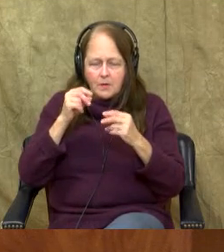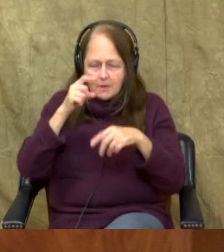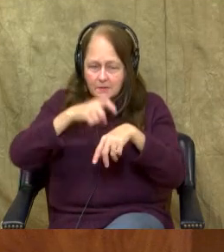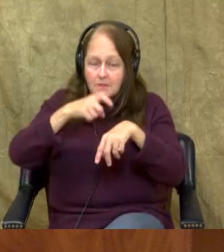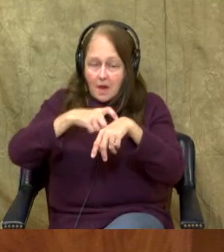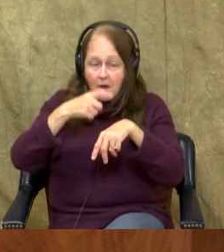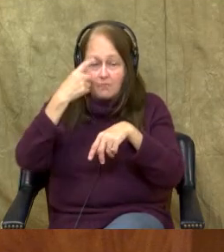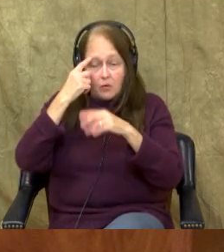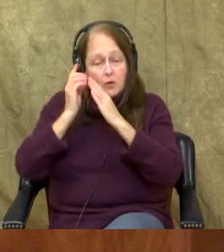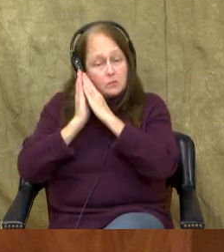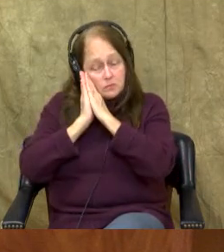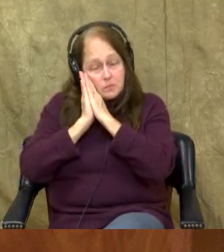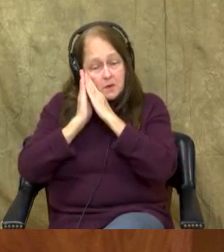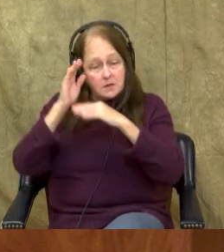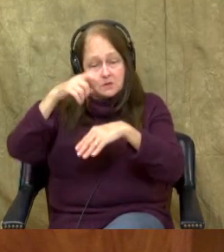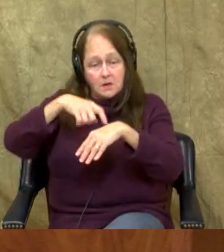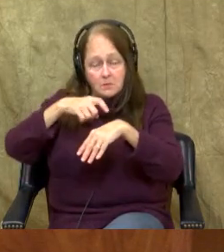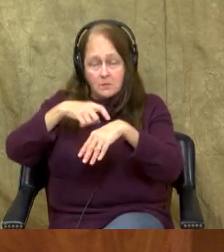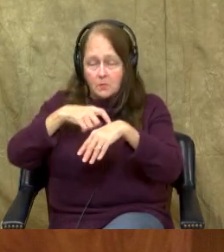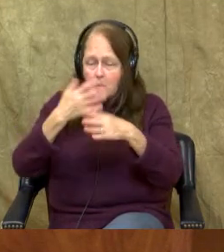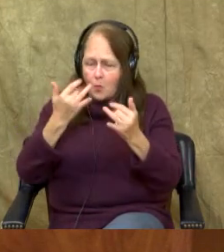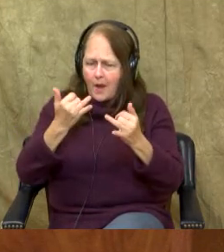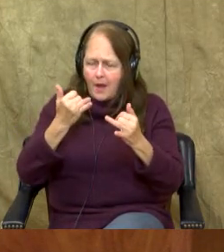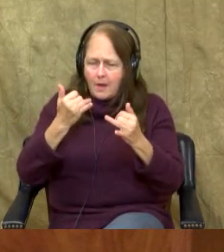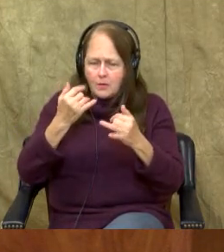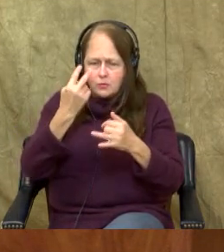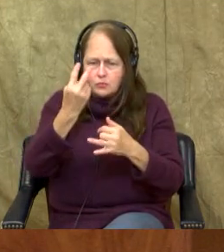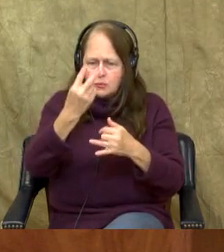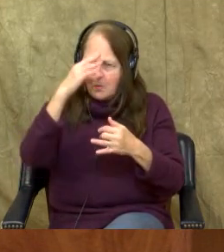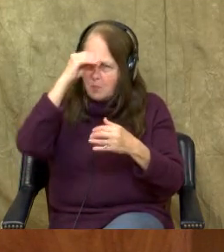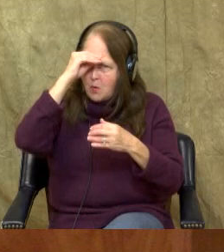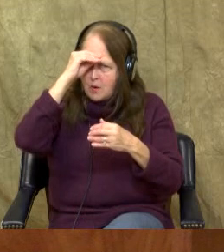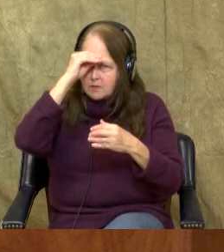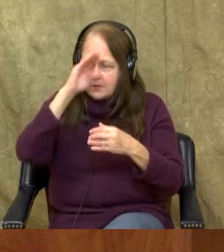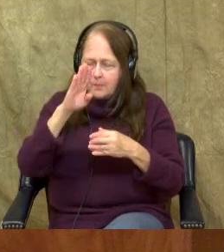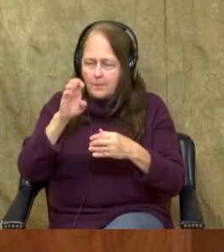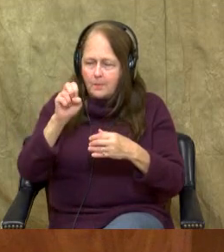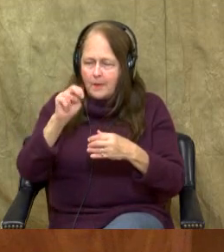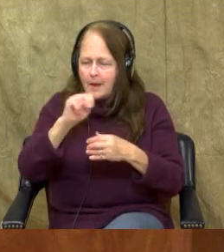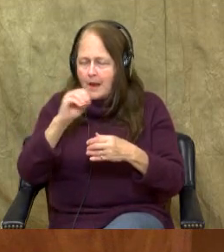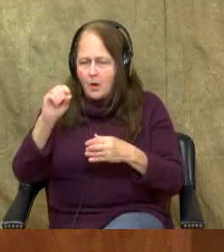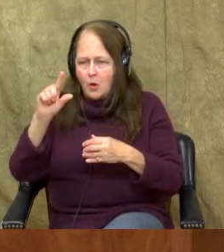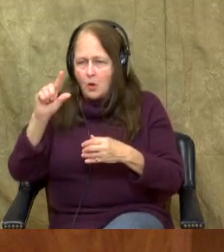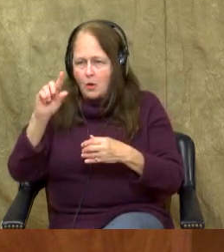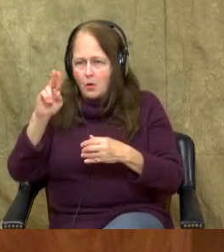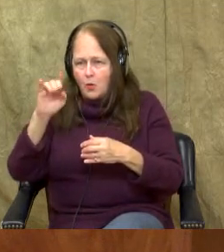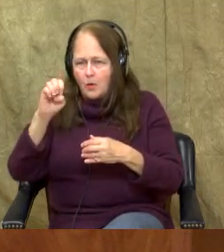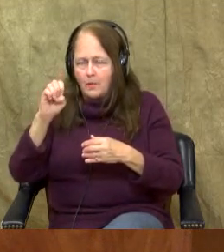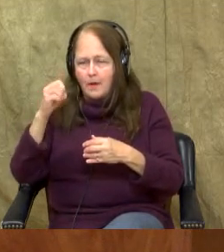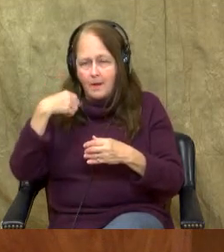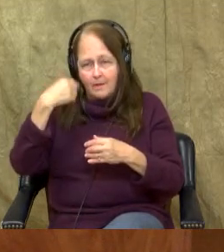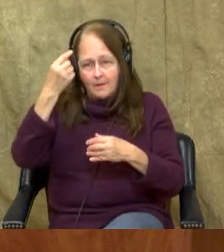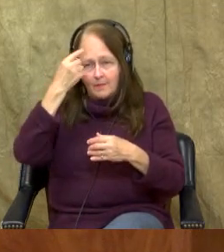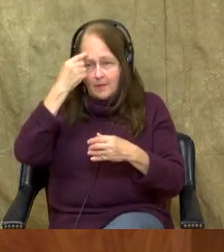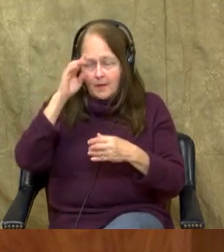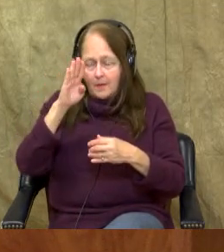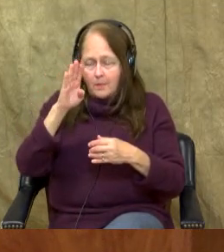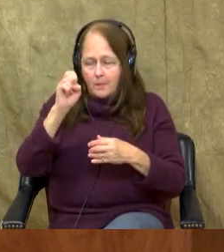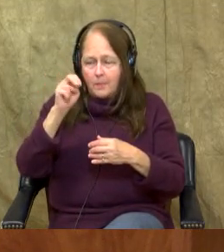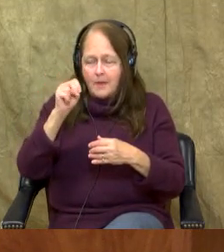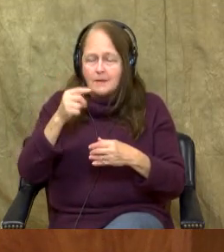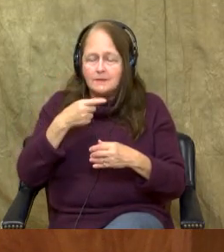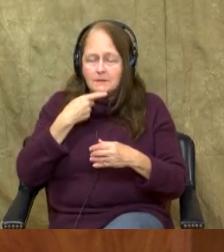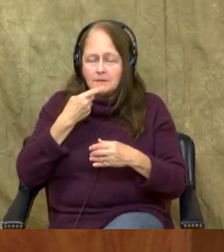time for bed. So why can't they leave? You are correct. I believe Ben